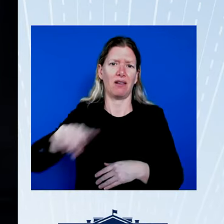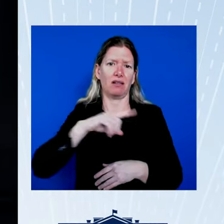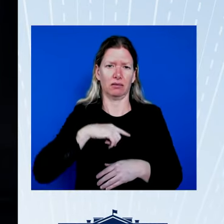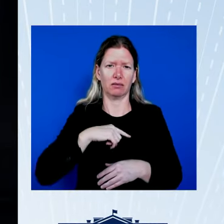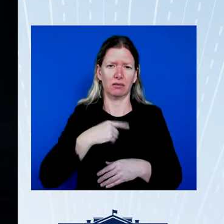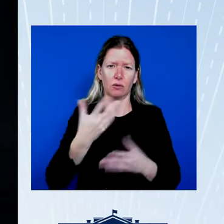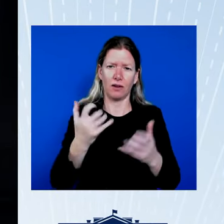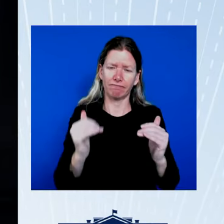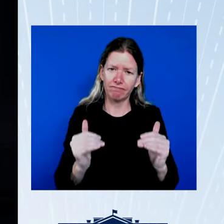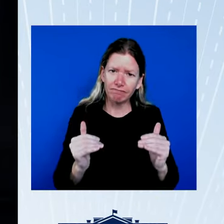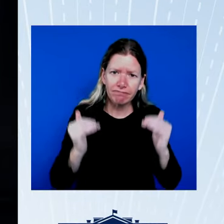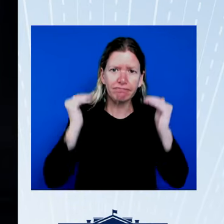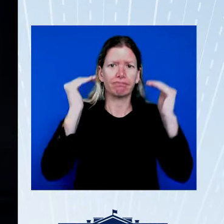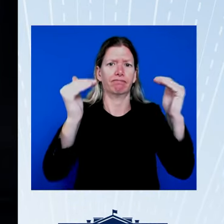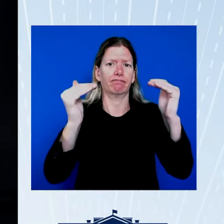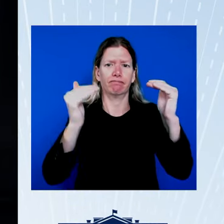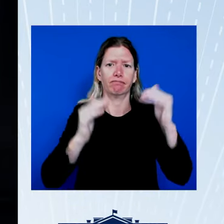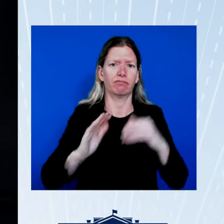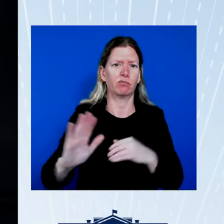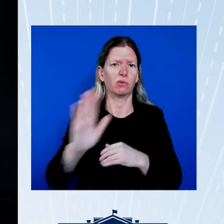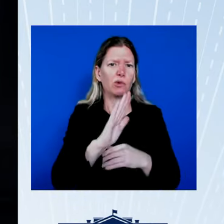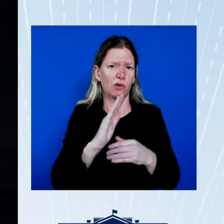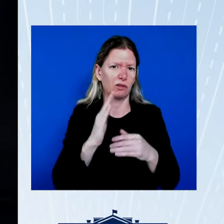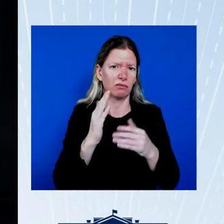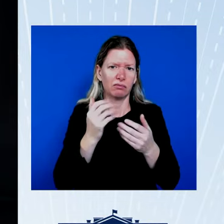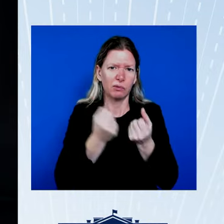for joining us here today.